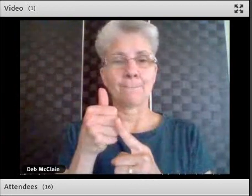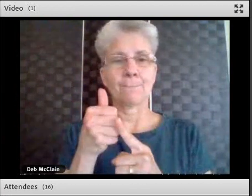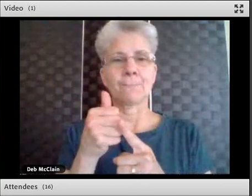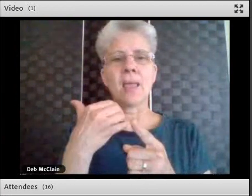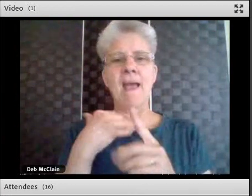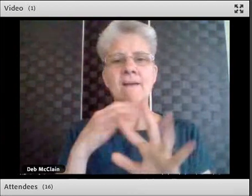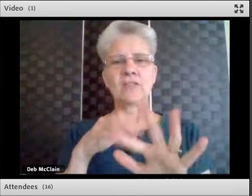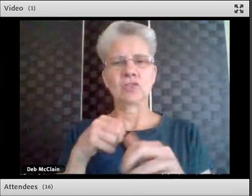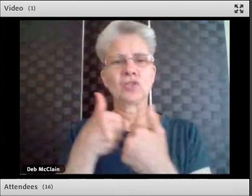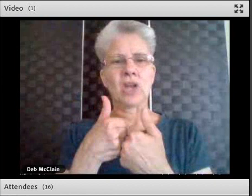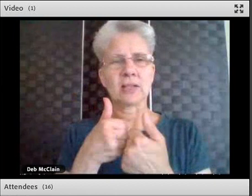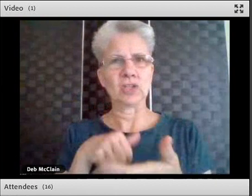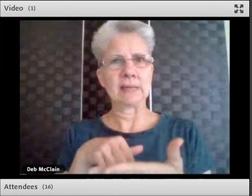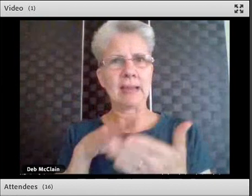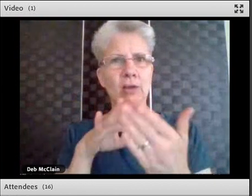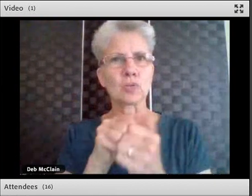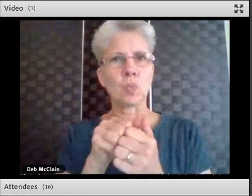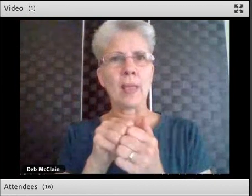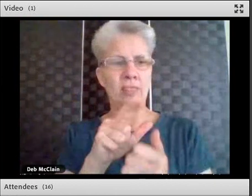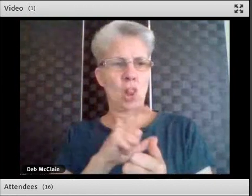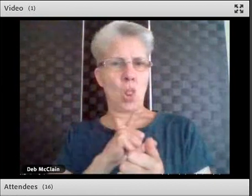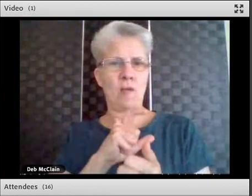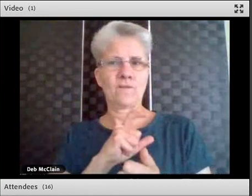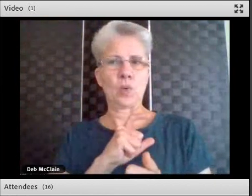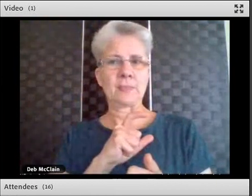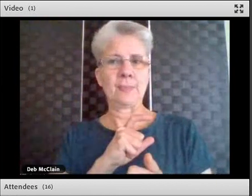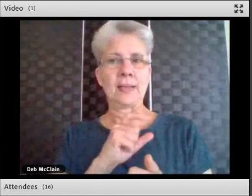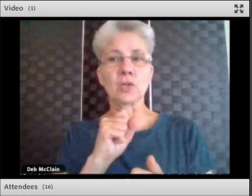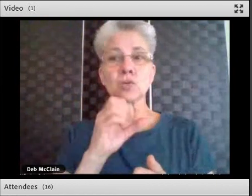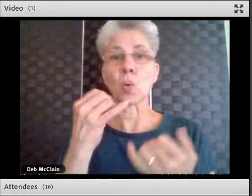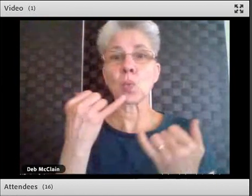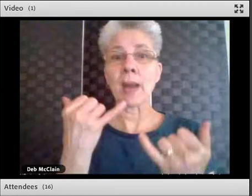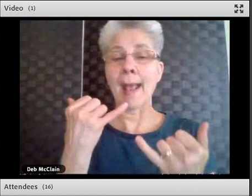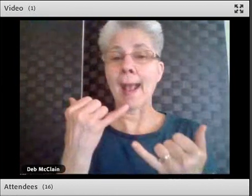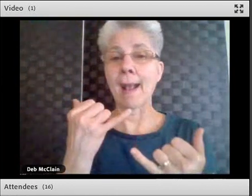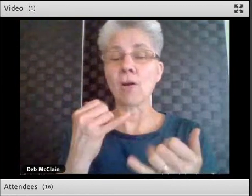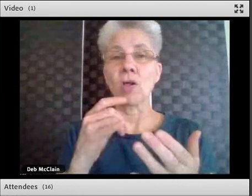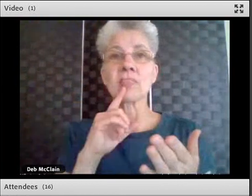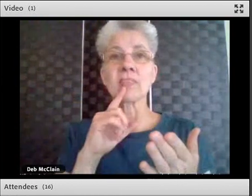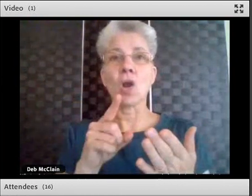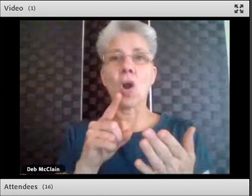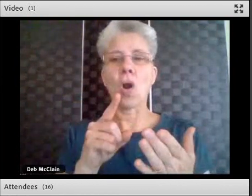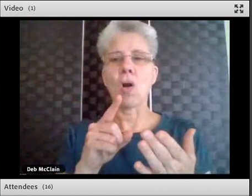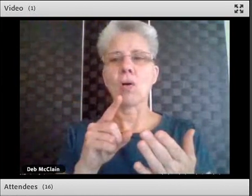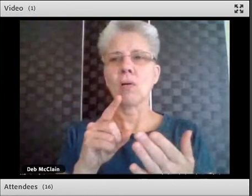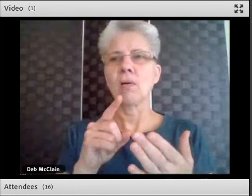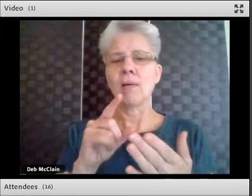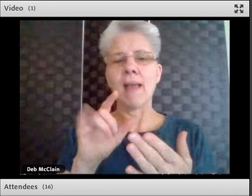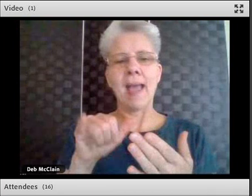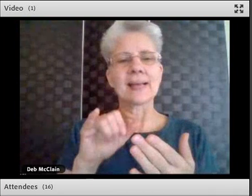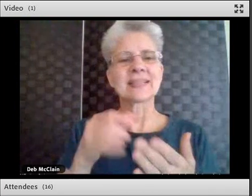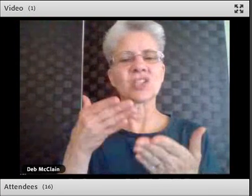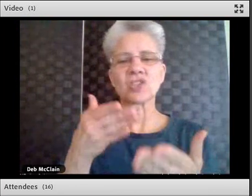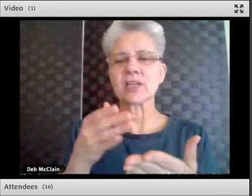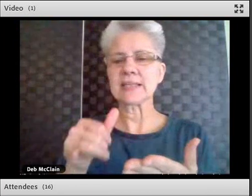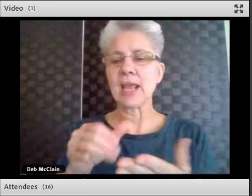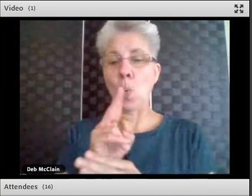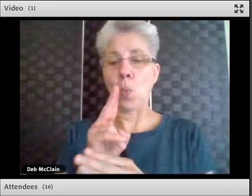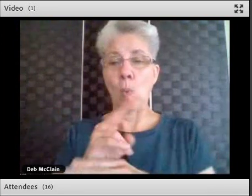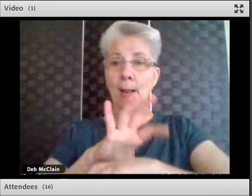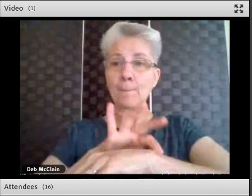have challenging encounters with law enforcement. And so now there are, as Ronald suggests here, yes, wearing